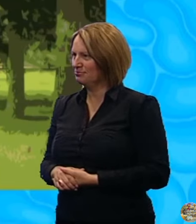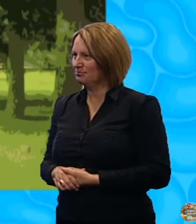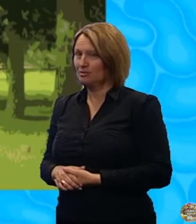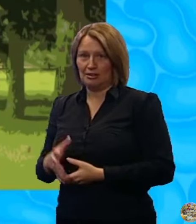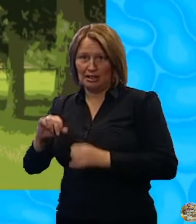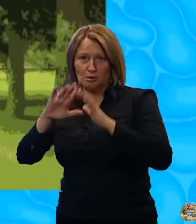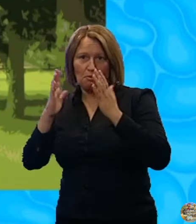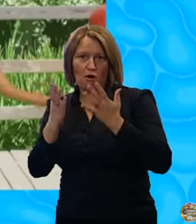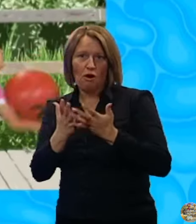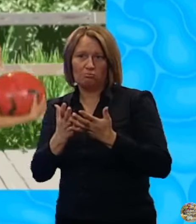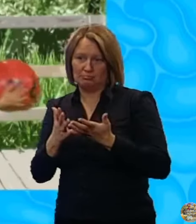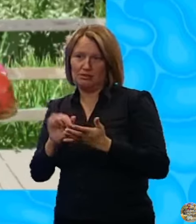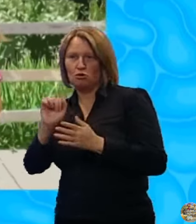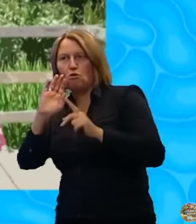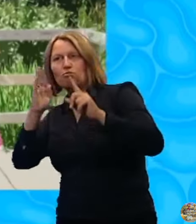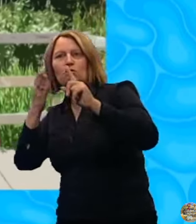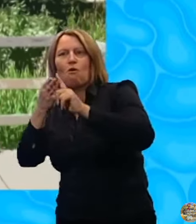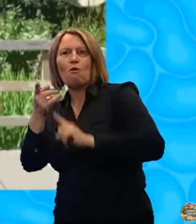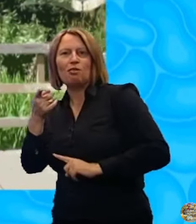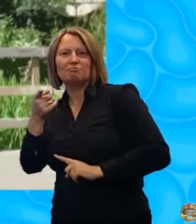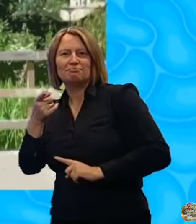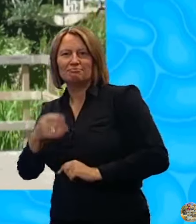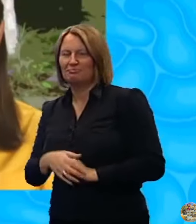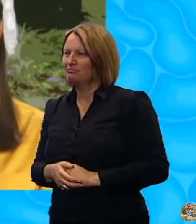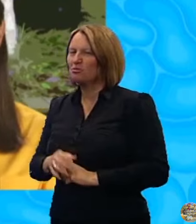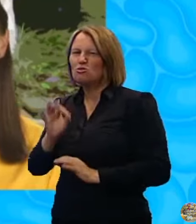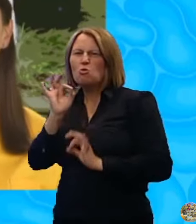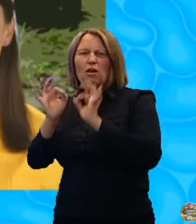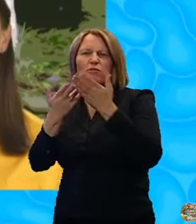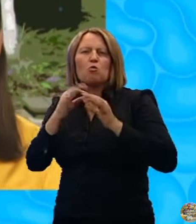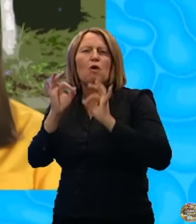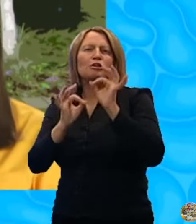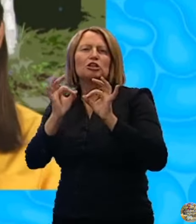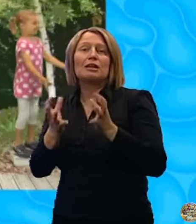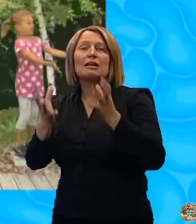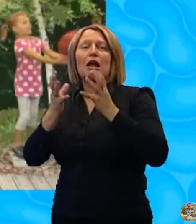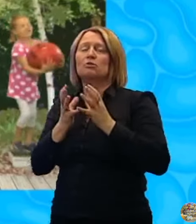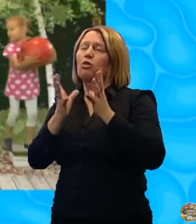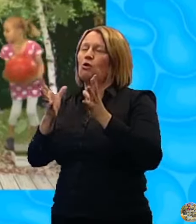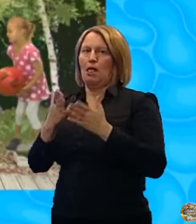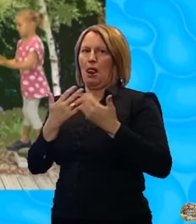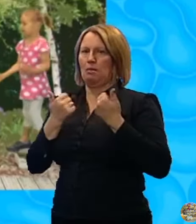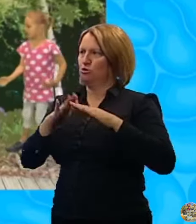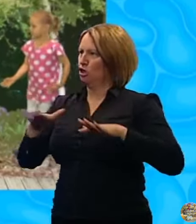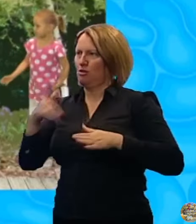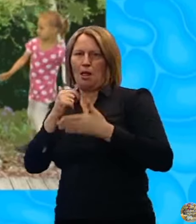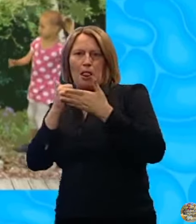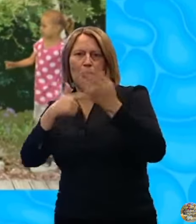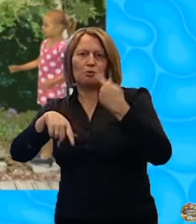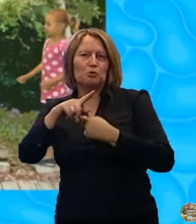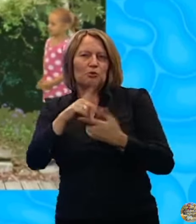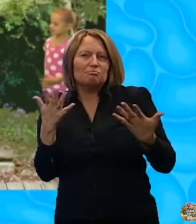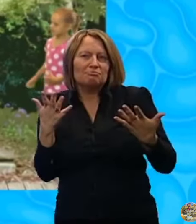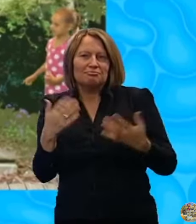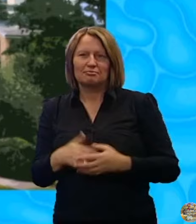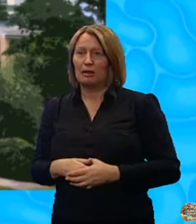Catch that ball, yeah, it's your goal. Give me questions, catch and through. Healthy helpers will show and tell how